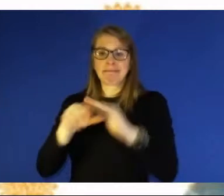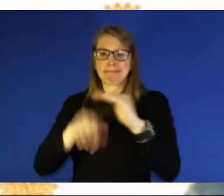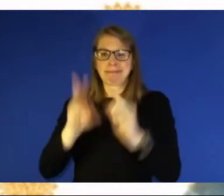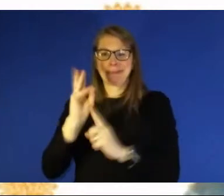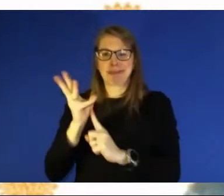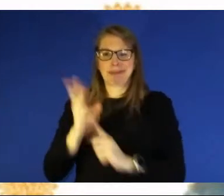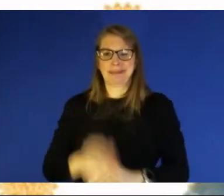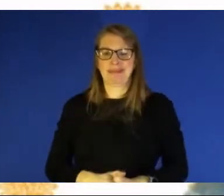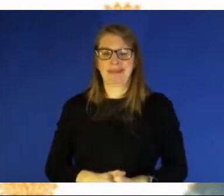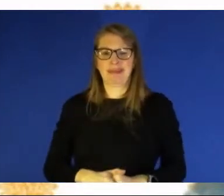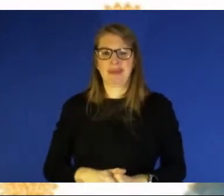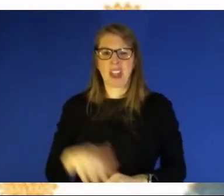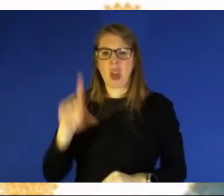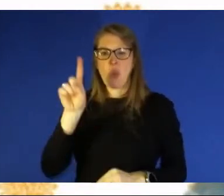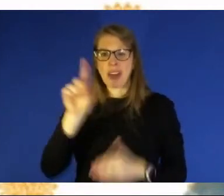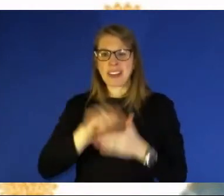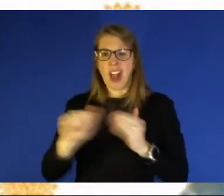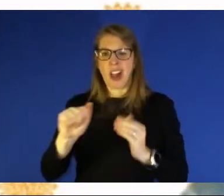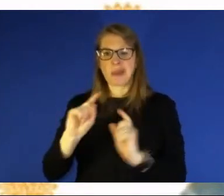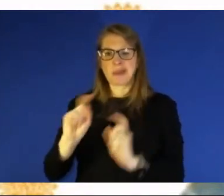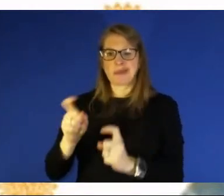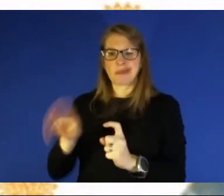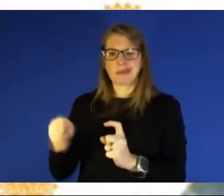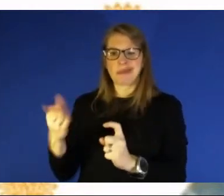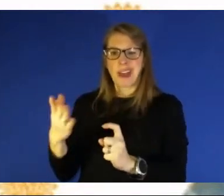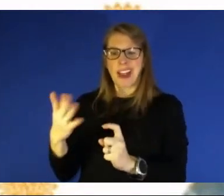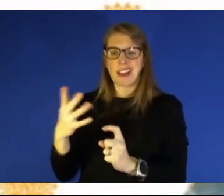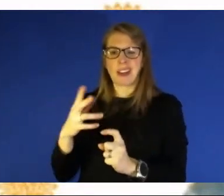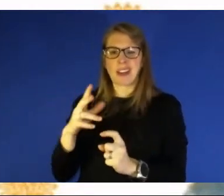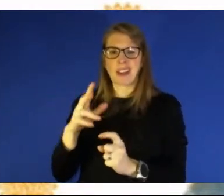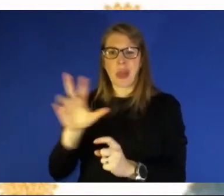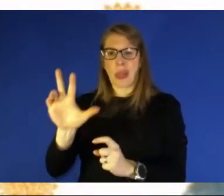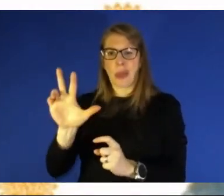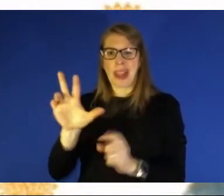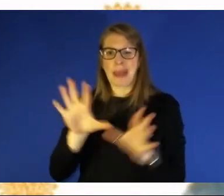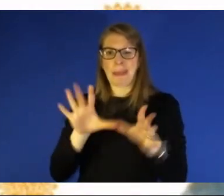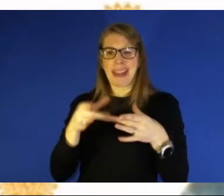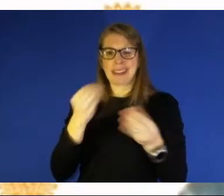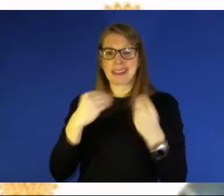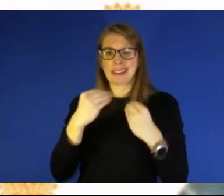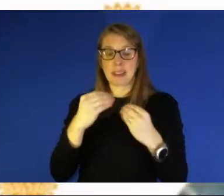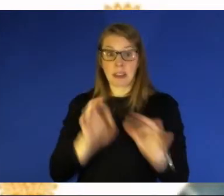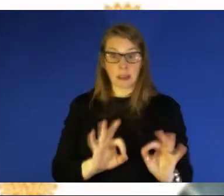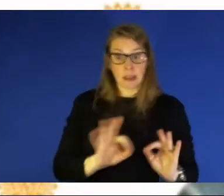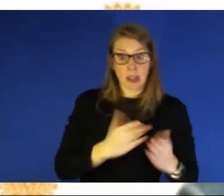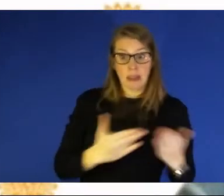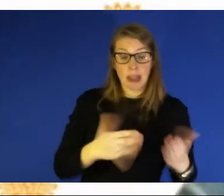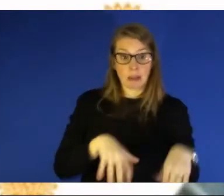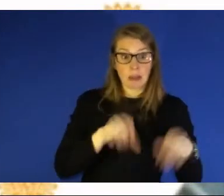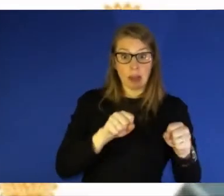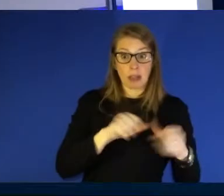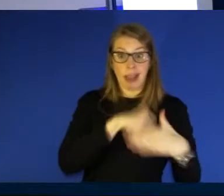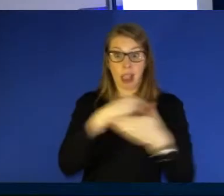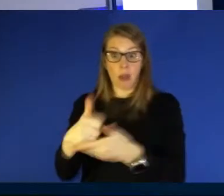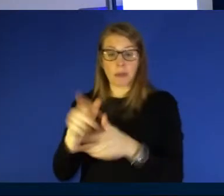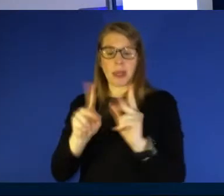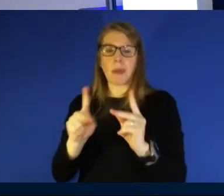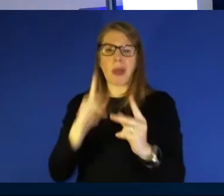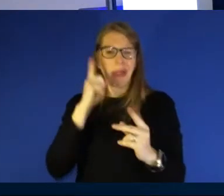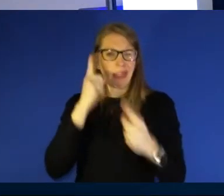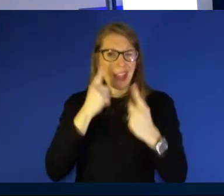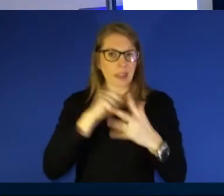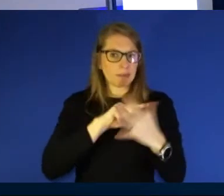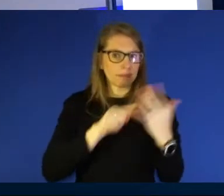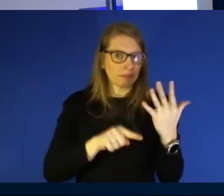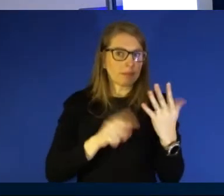takes $1 to provide 3 meals. So thinking about what are small things that each and every one of us can do to make a difference. And this